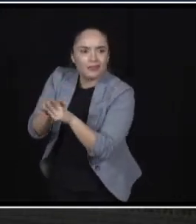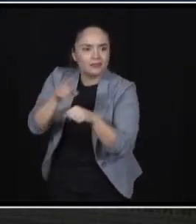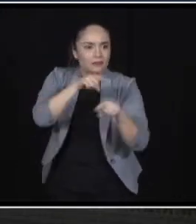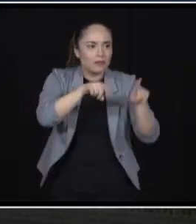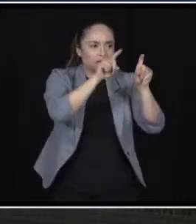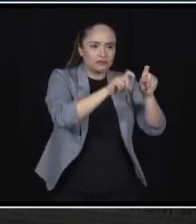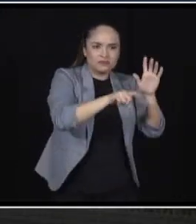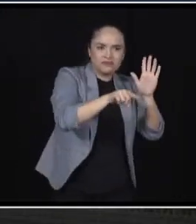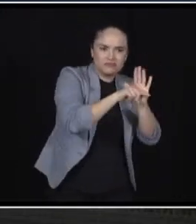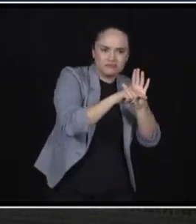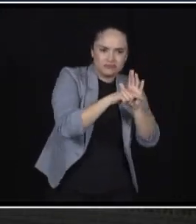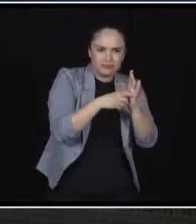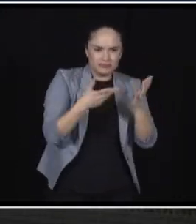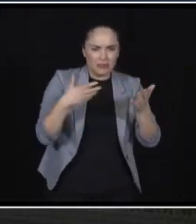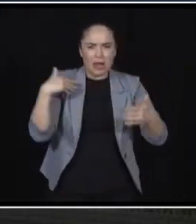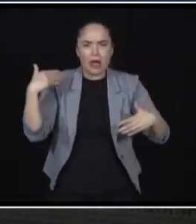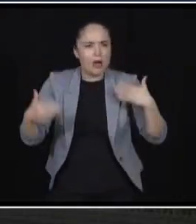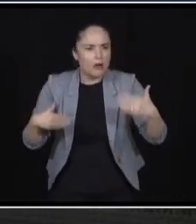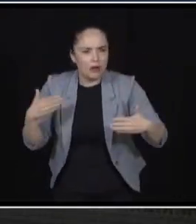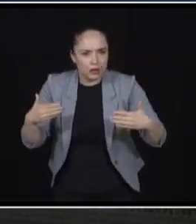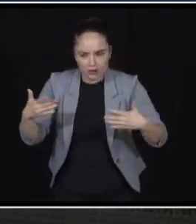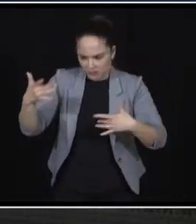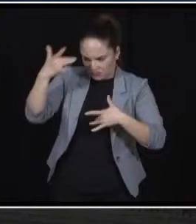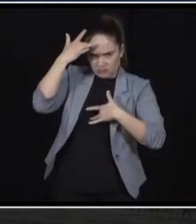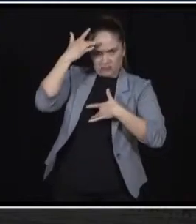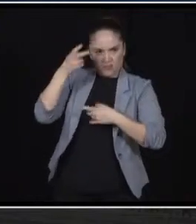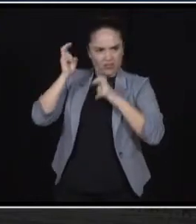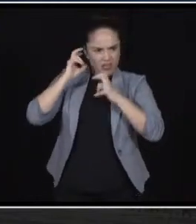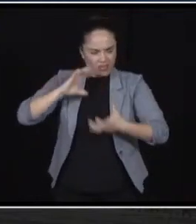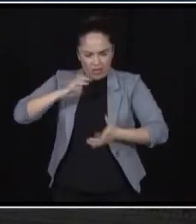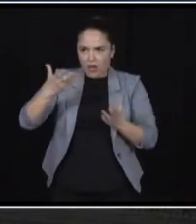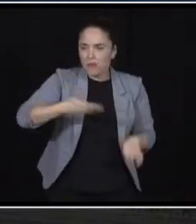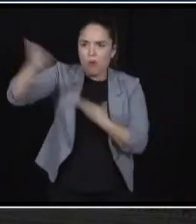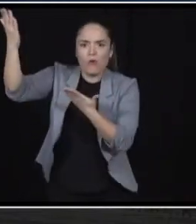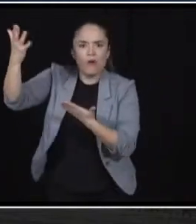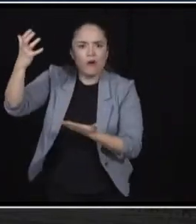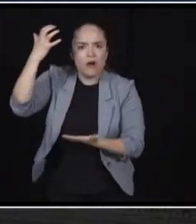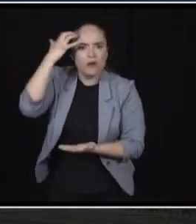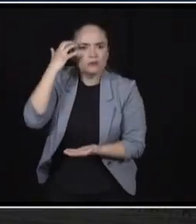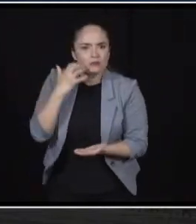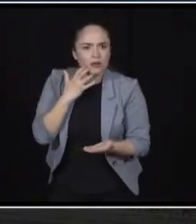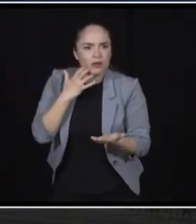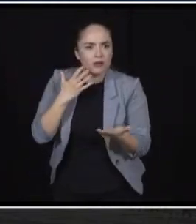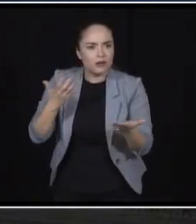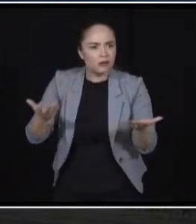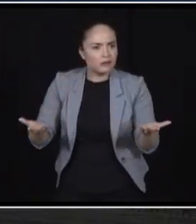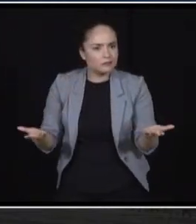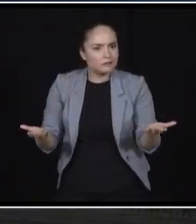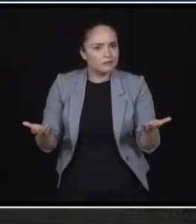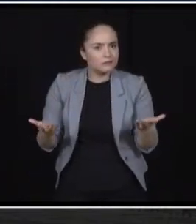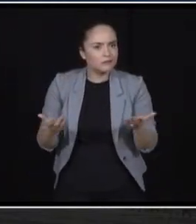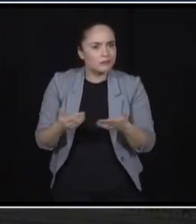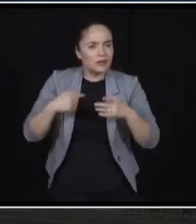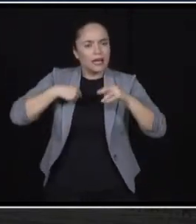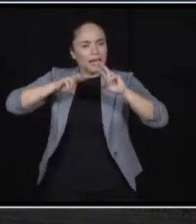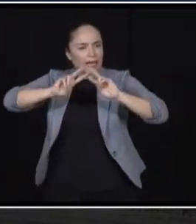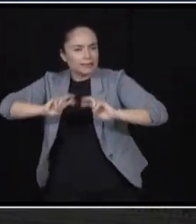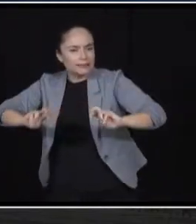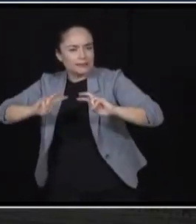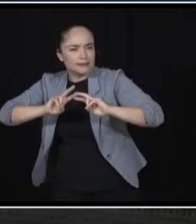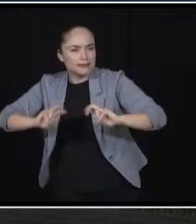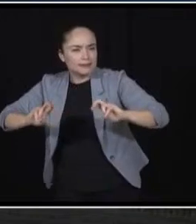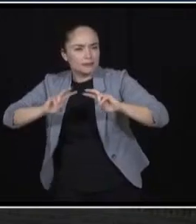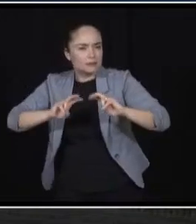is a new issue, not new in some areas. We're learning more how the B117 is moving, the P1, and we're watching